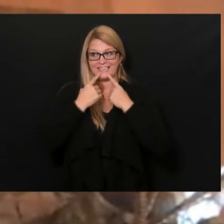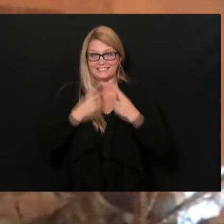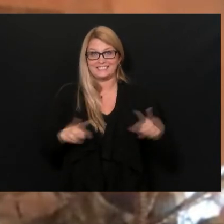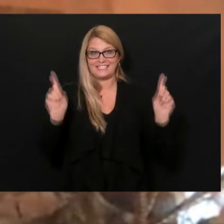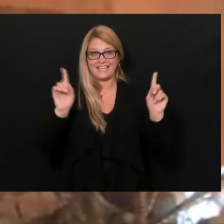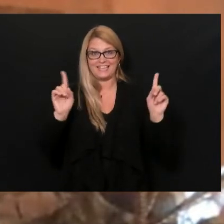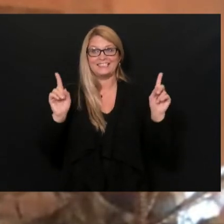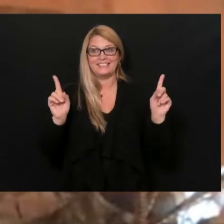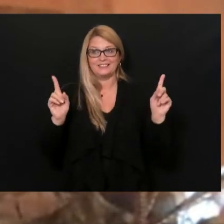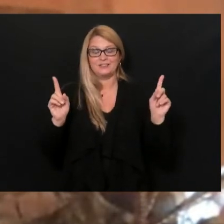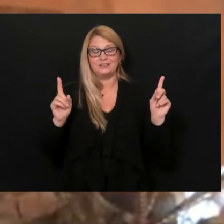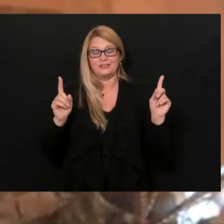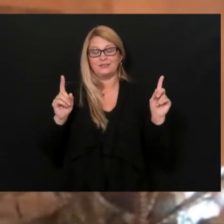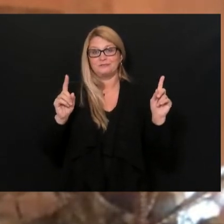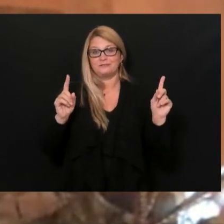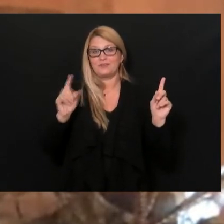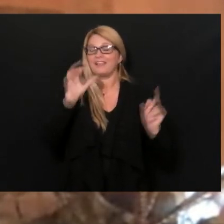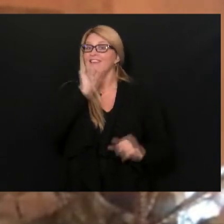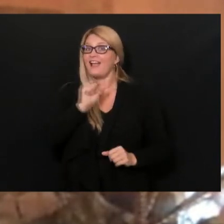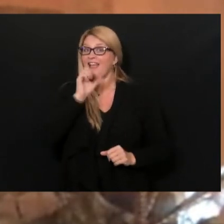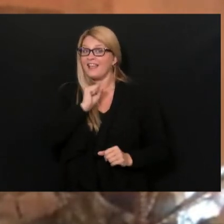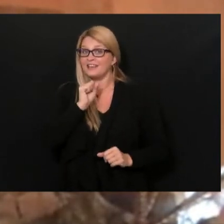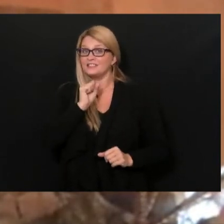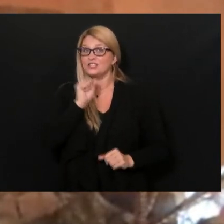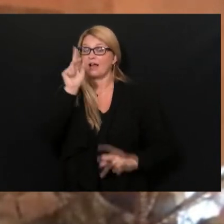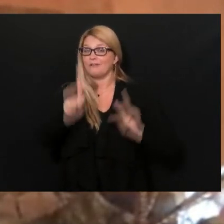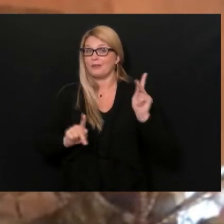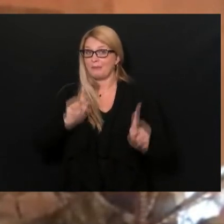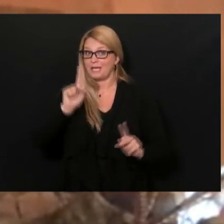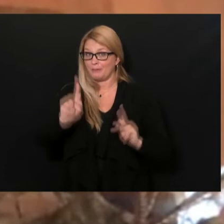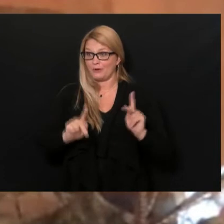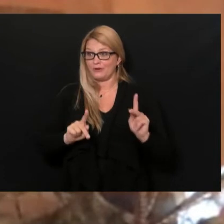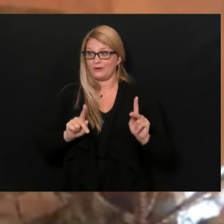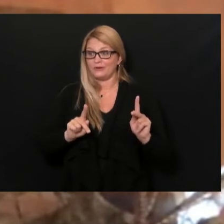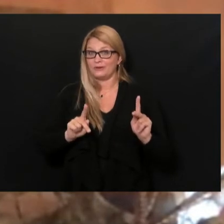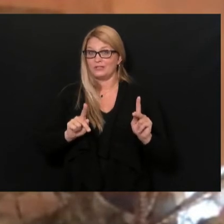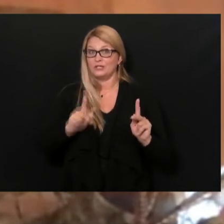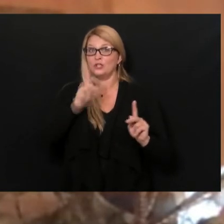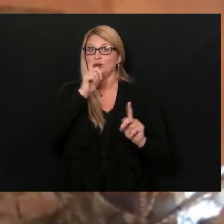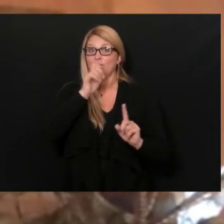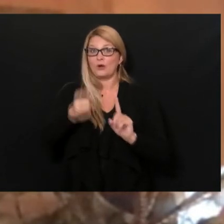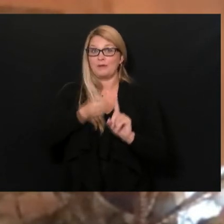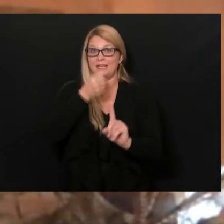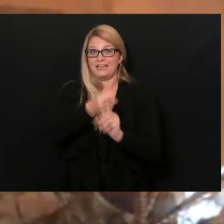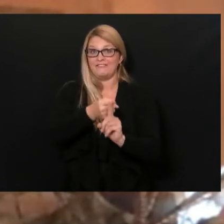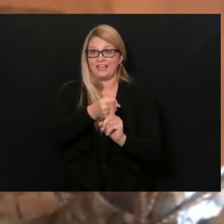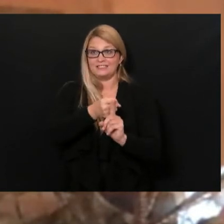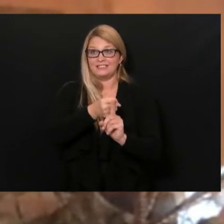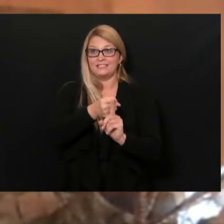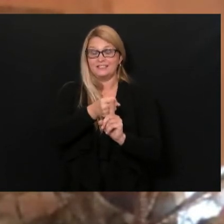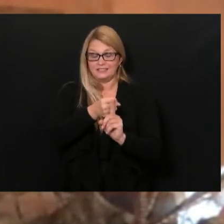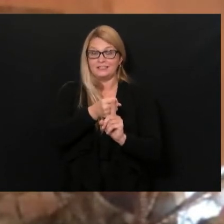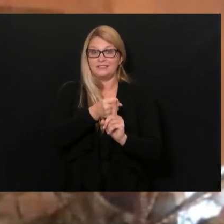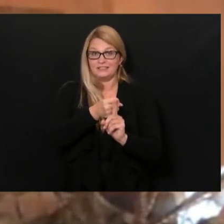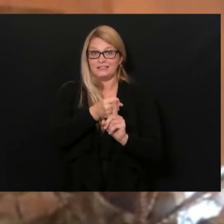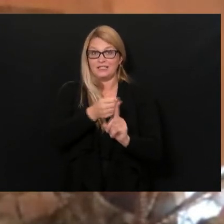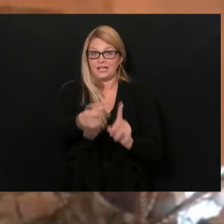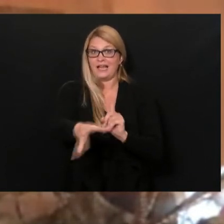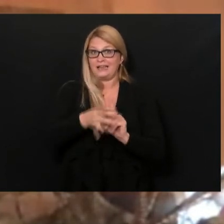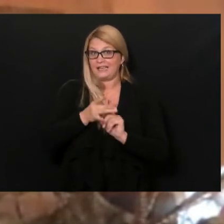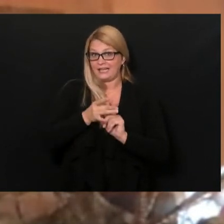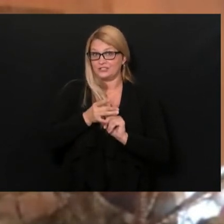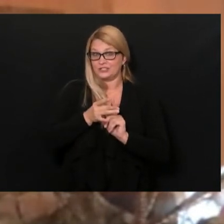this too, that the age of people who get infected with COVID-19 is the single